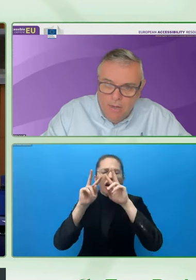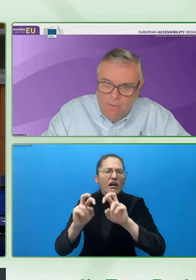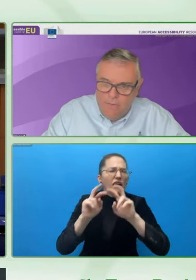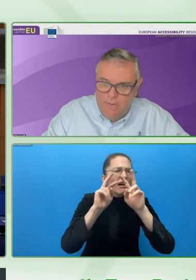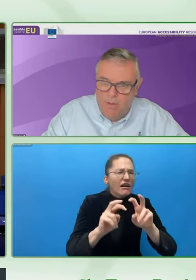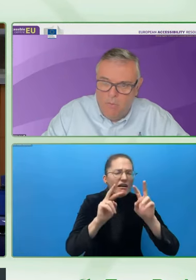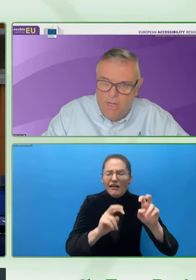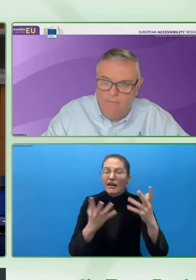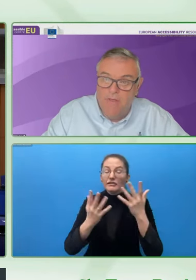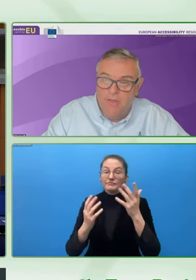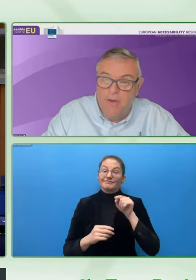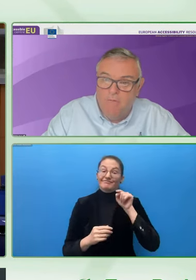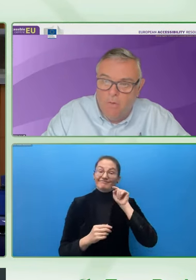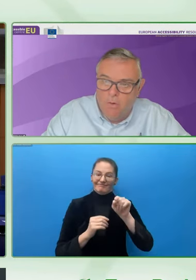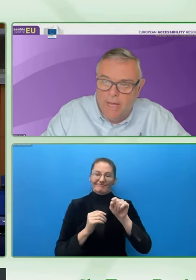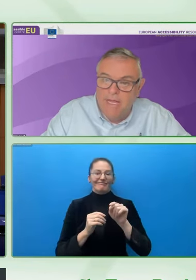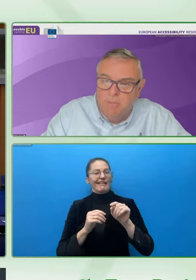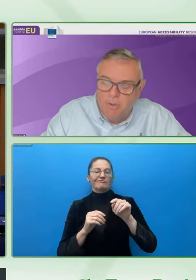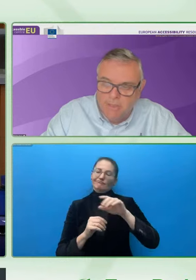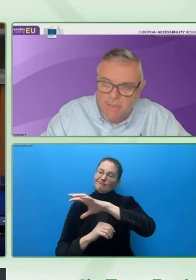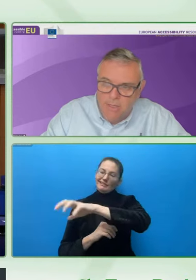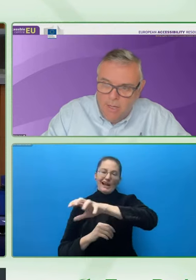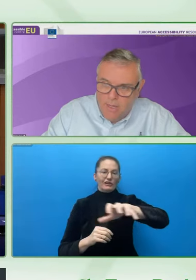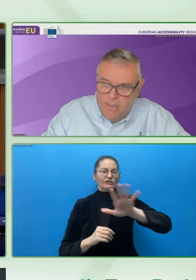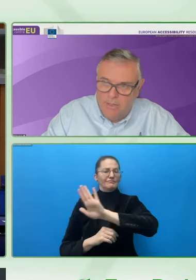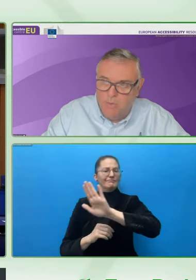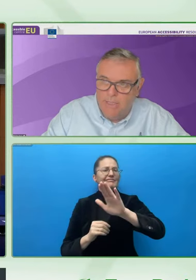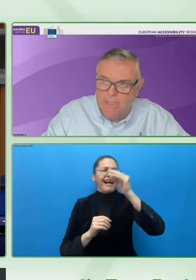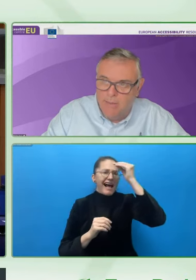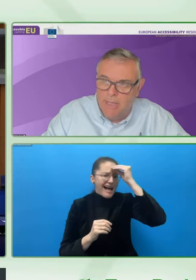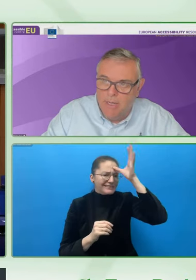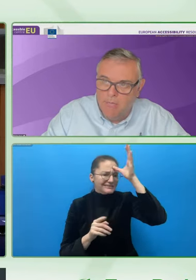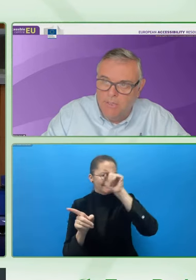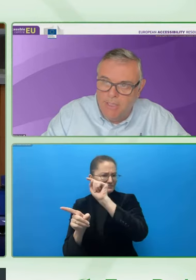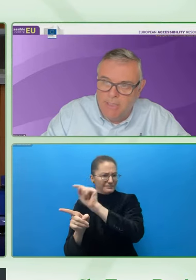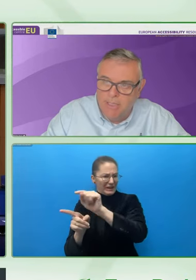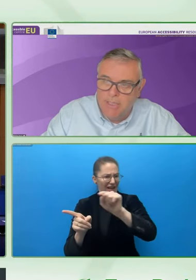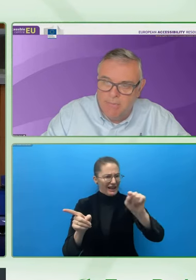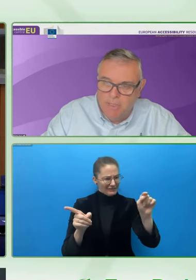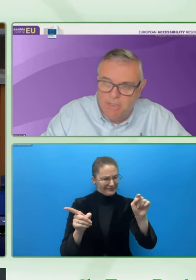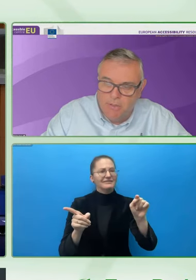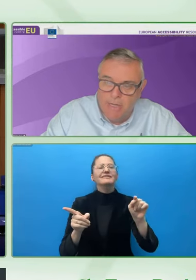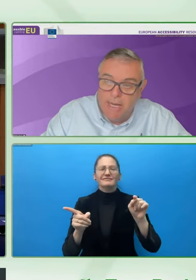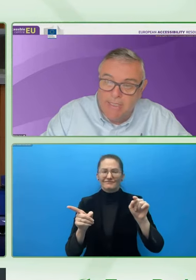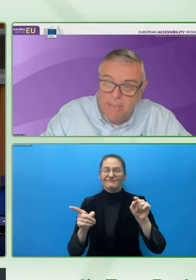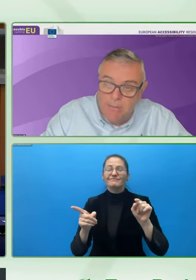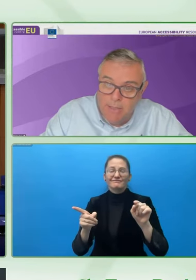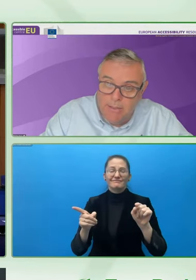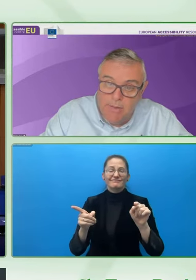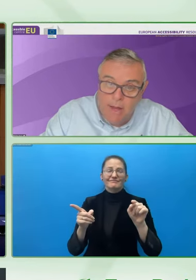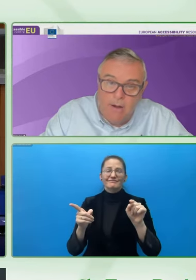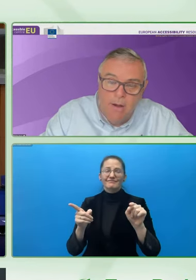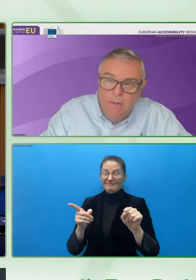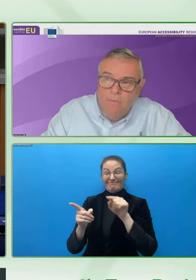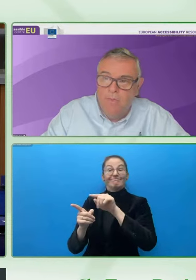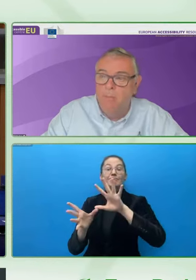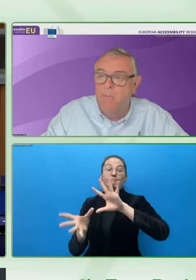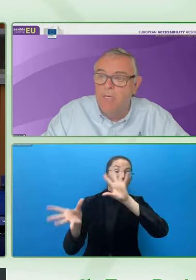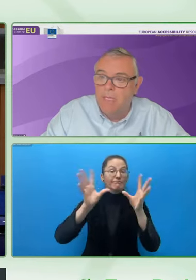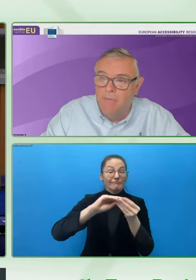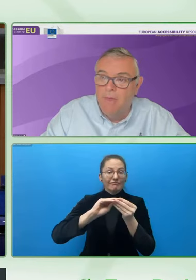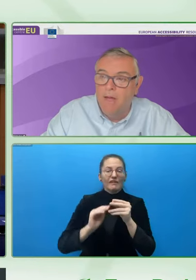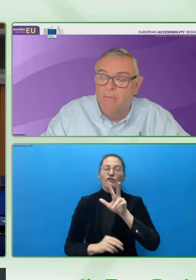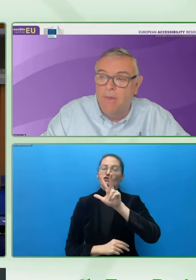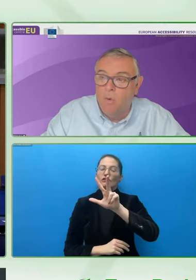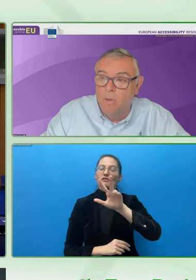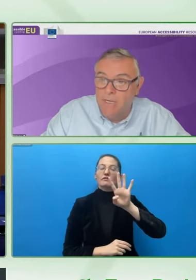I haven't mentioned that we have 34 experts in the 27 countries, experts on accessibility. They are the